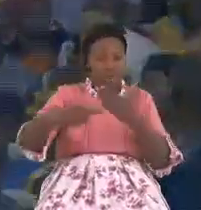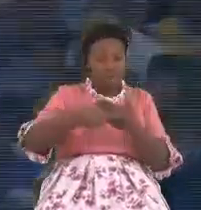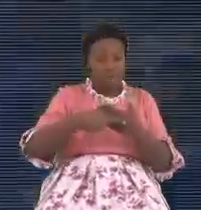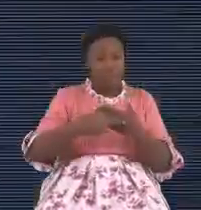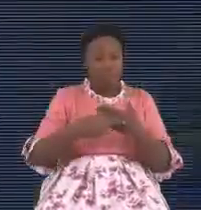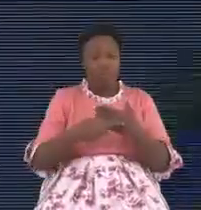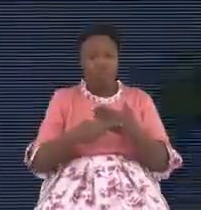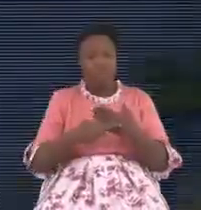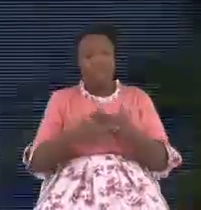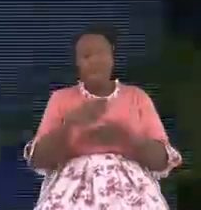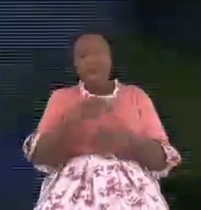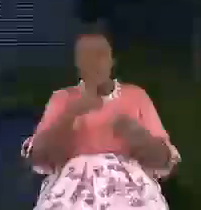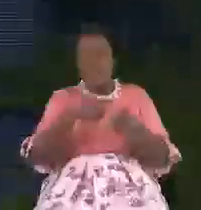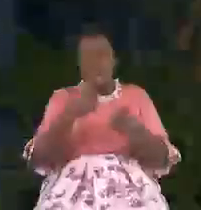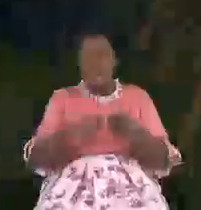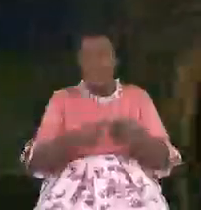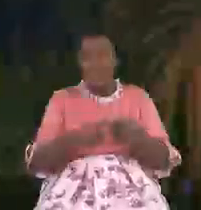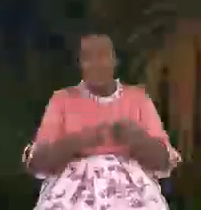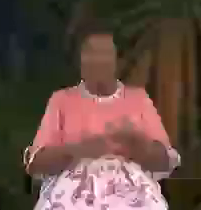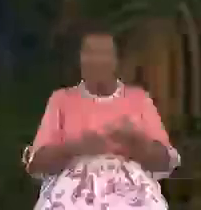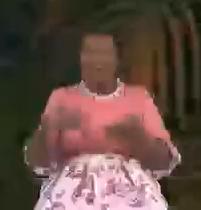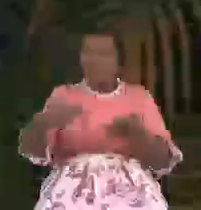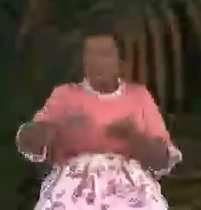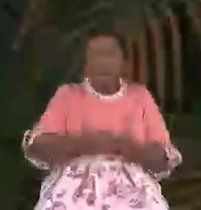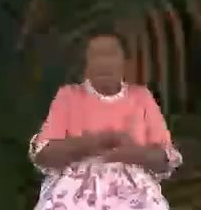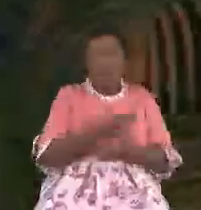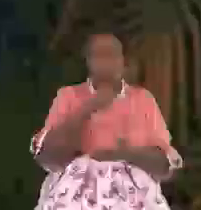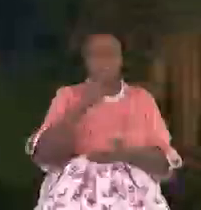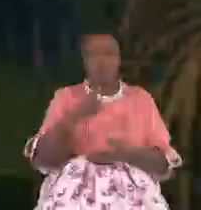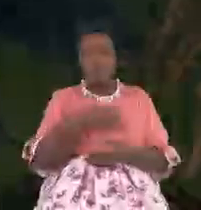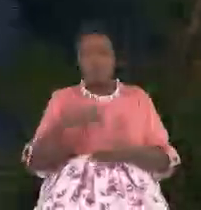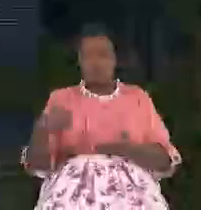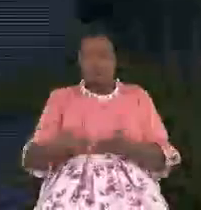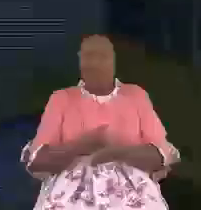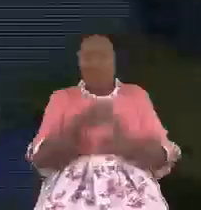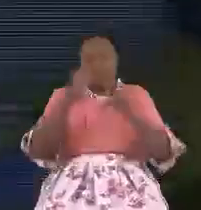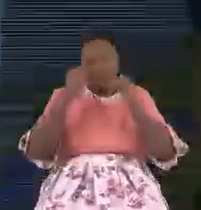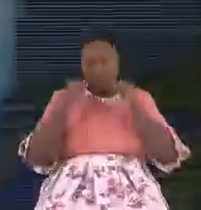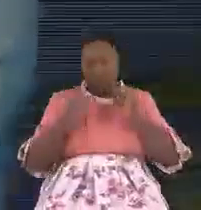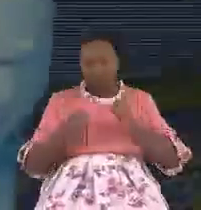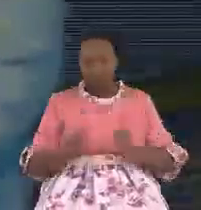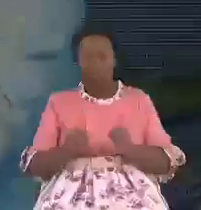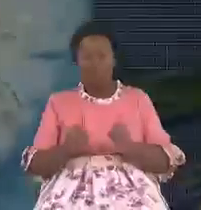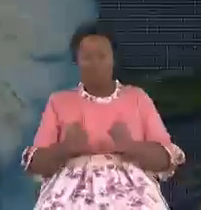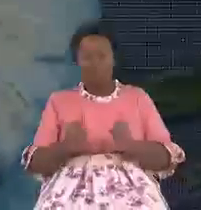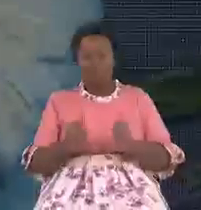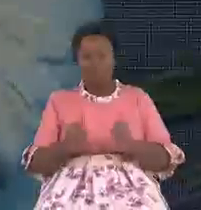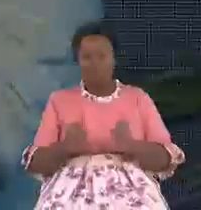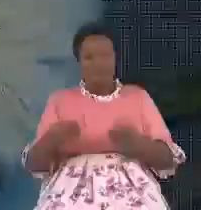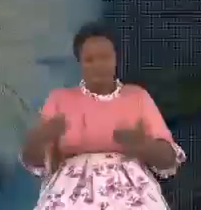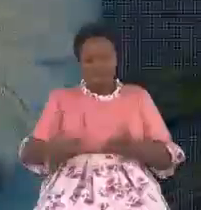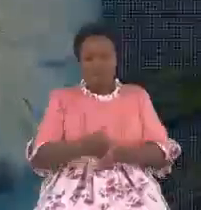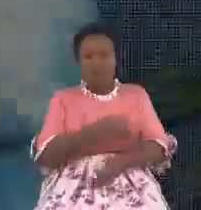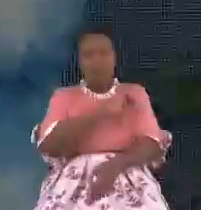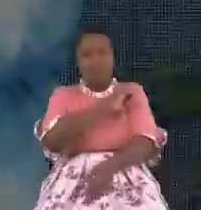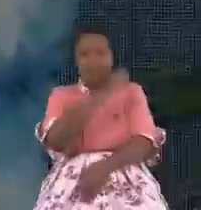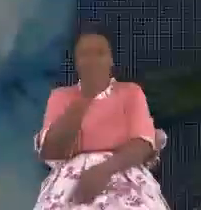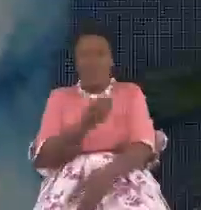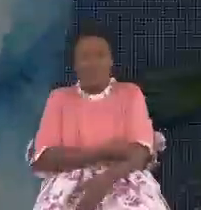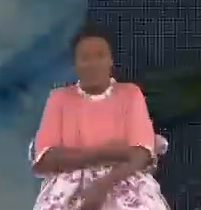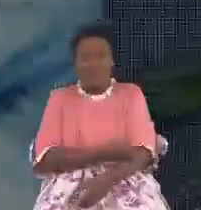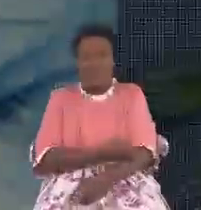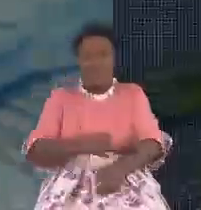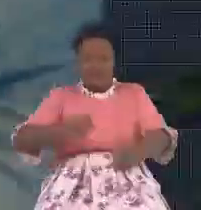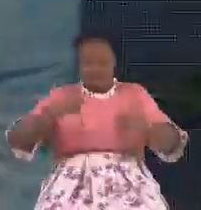and then he will renew a new strength a new power a new ability a new